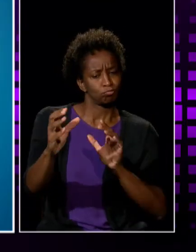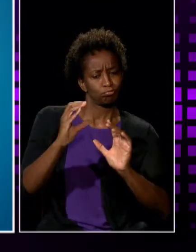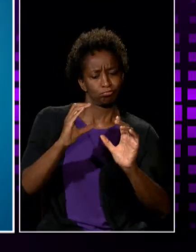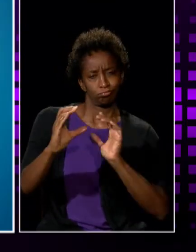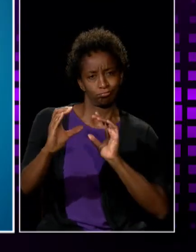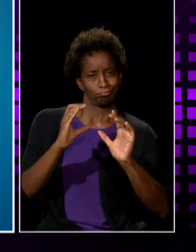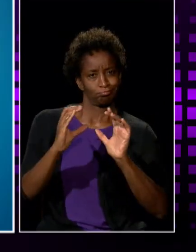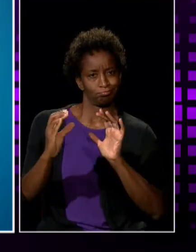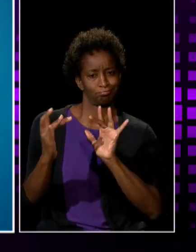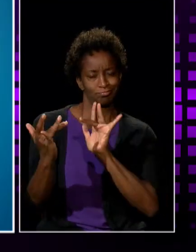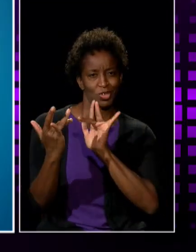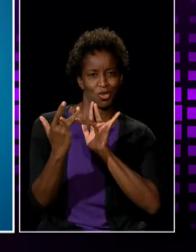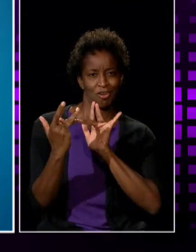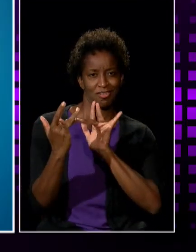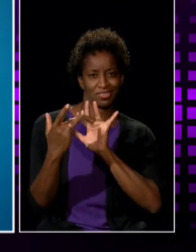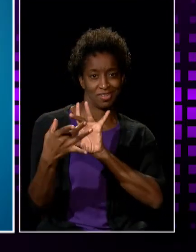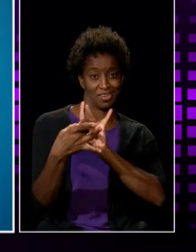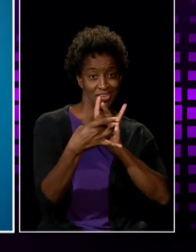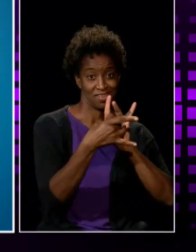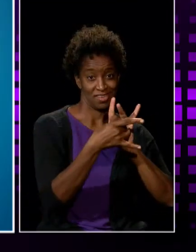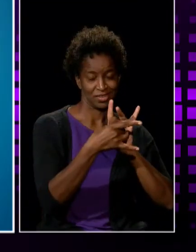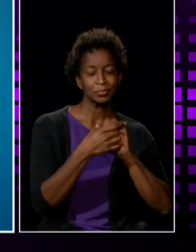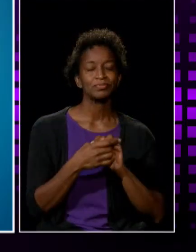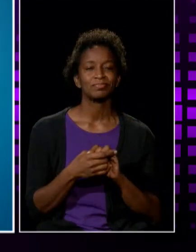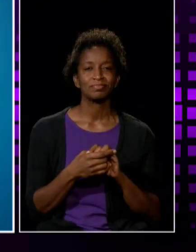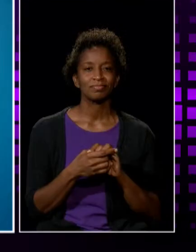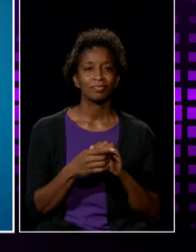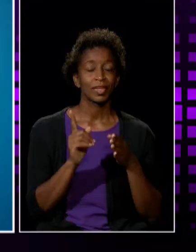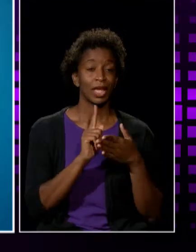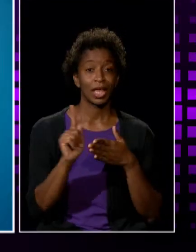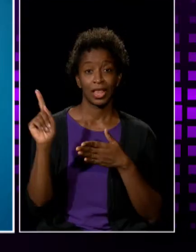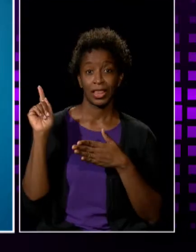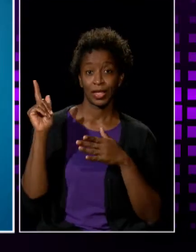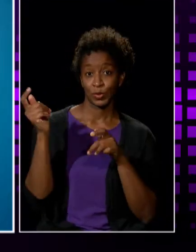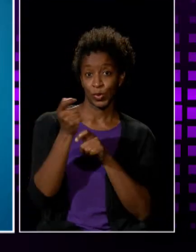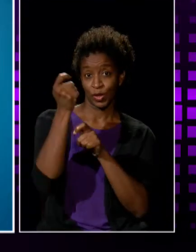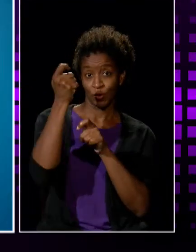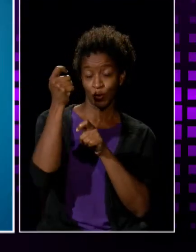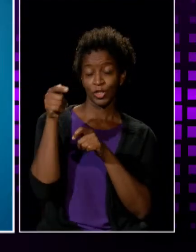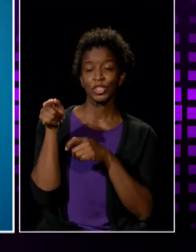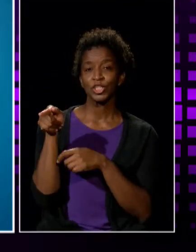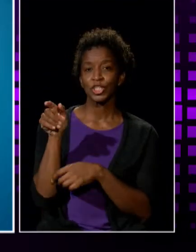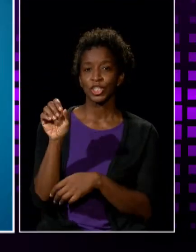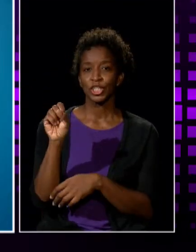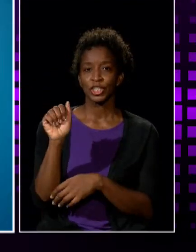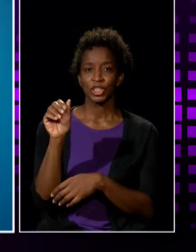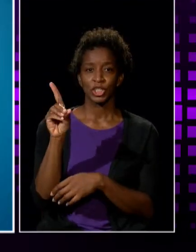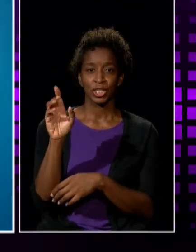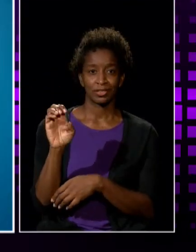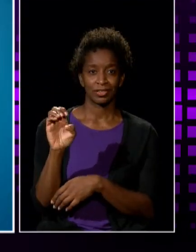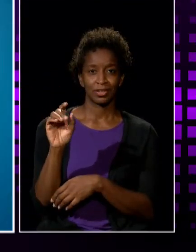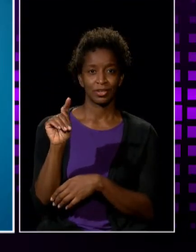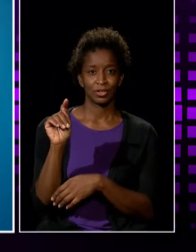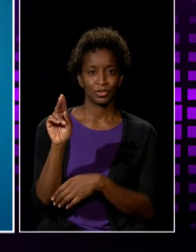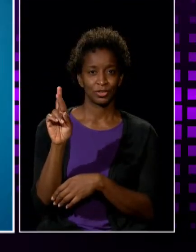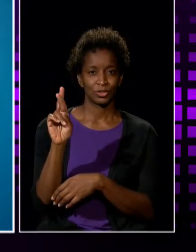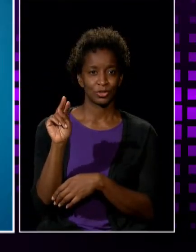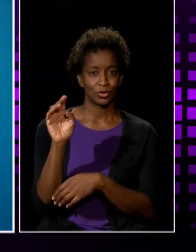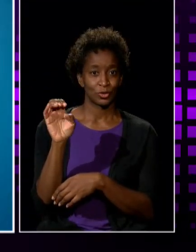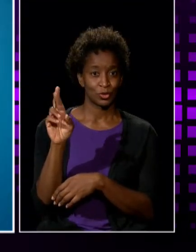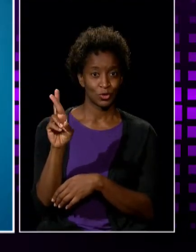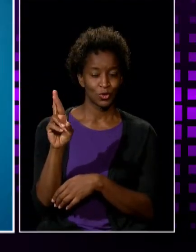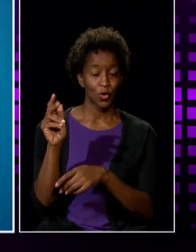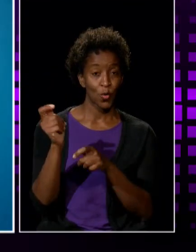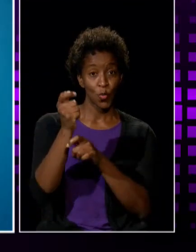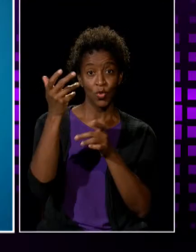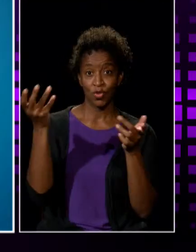we want to congratulate last week's winner, whose name is Shadia Turner. She won $200 in Sky Mall vouchers.